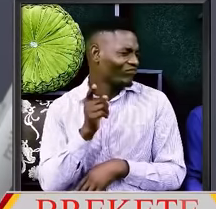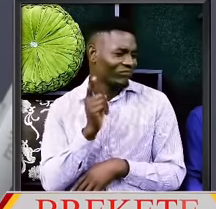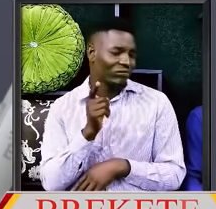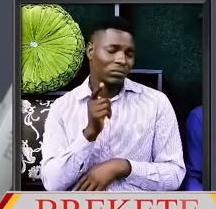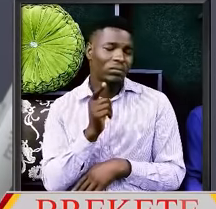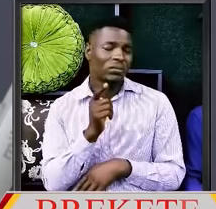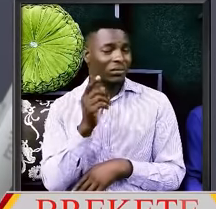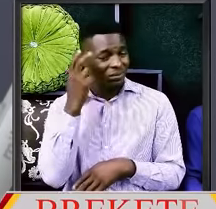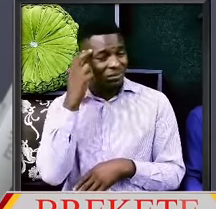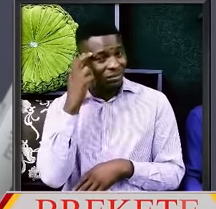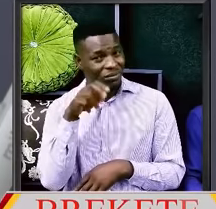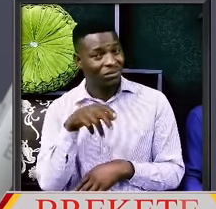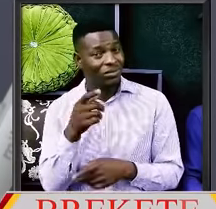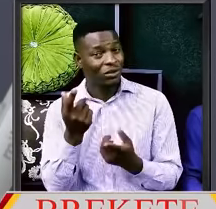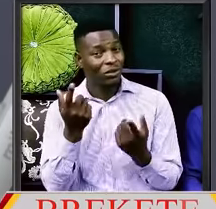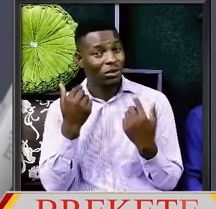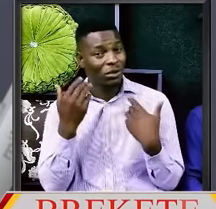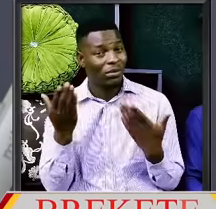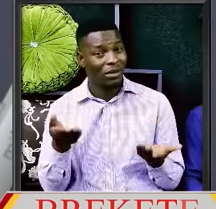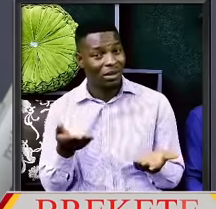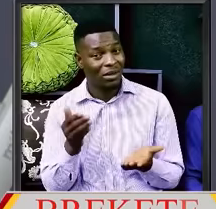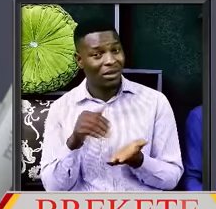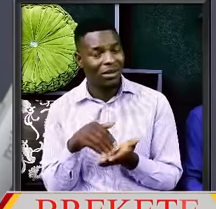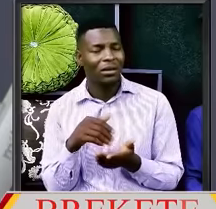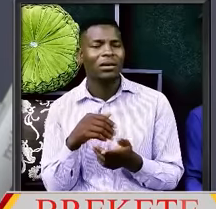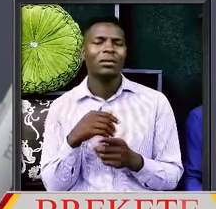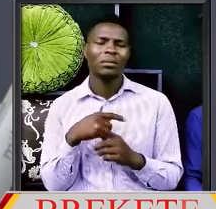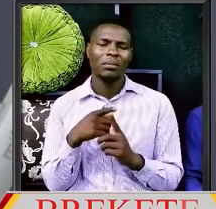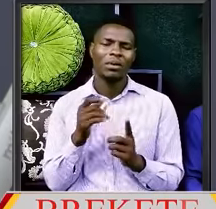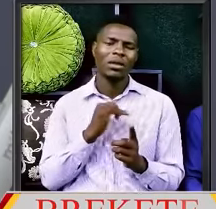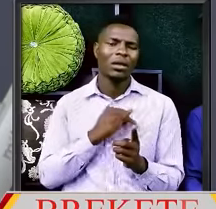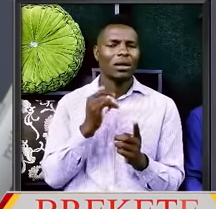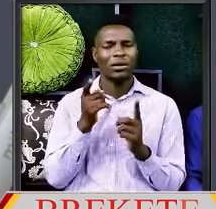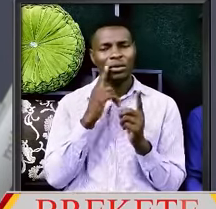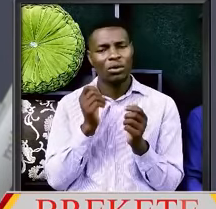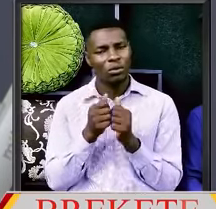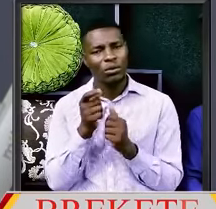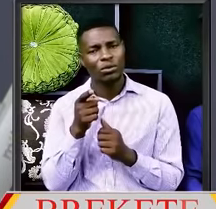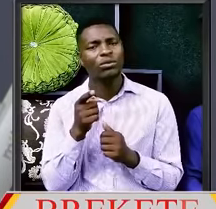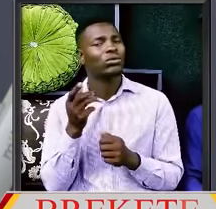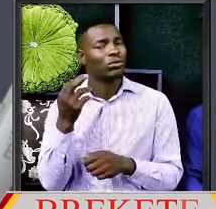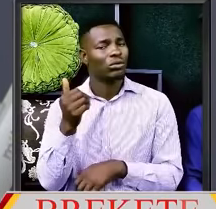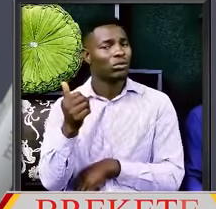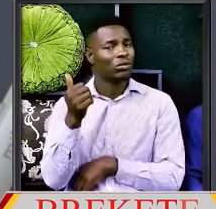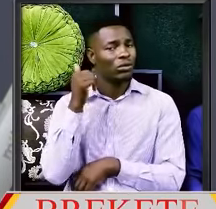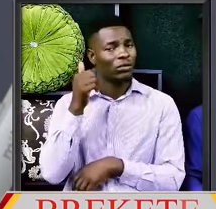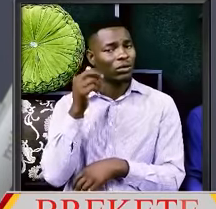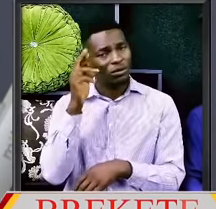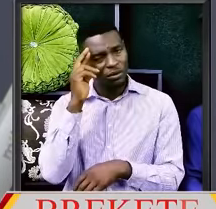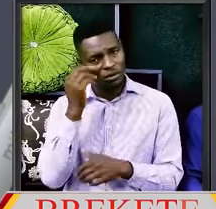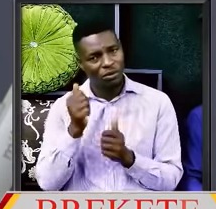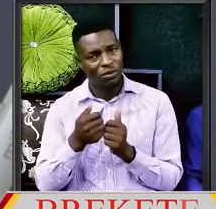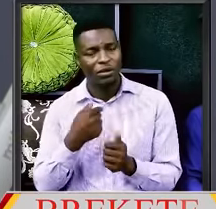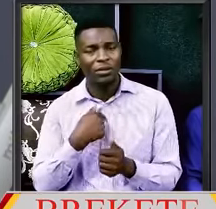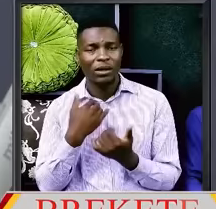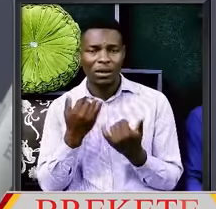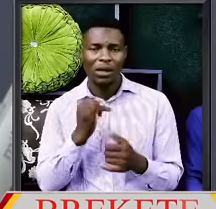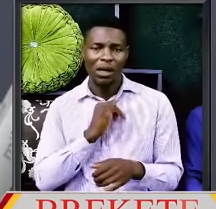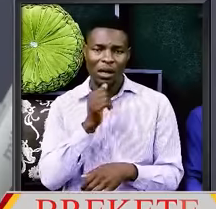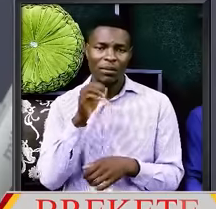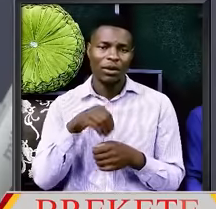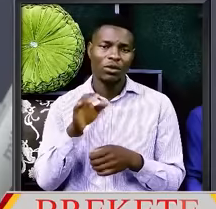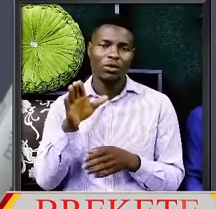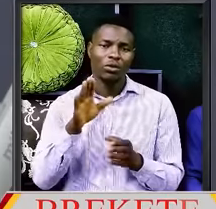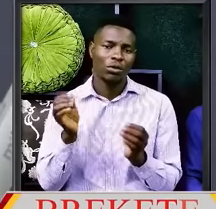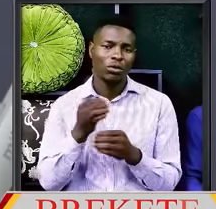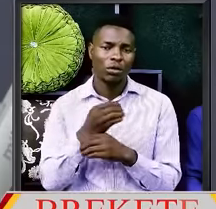yes, I come, because I talked to you. You refuse to reason me, so now I'm in your office now. So the woman,